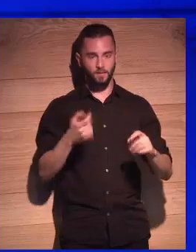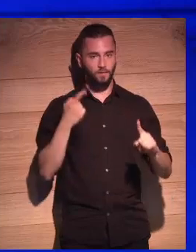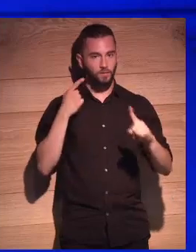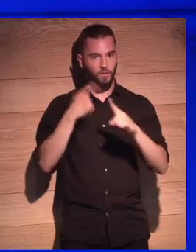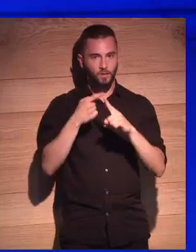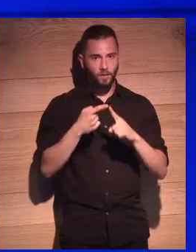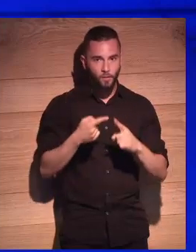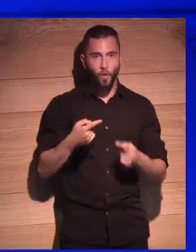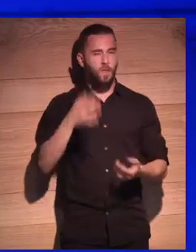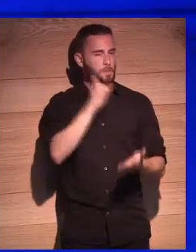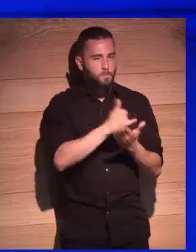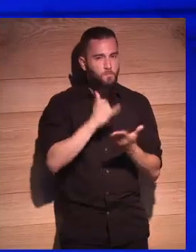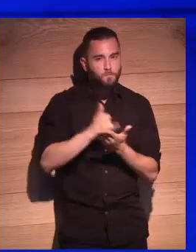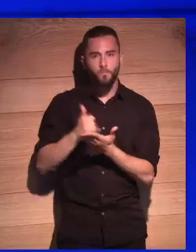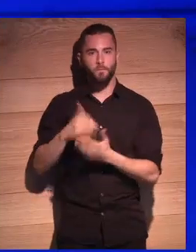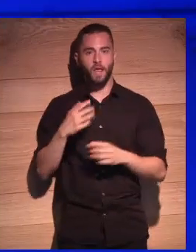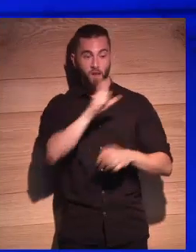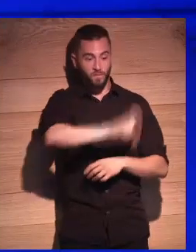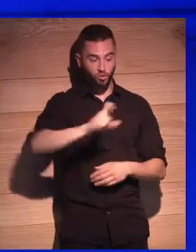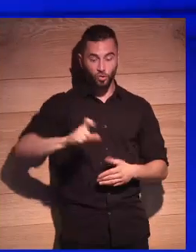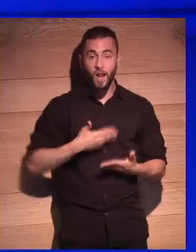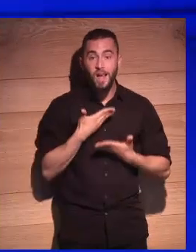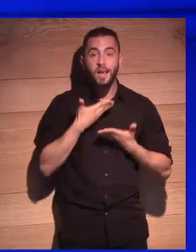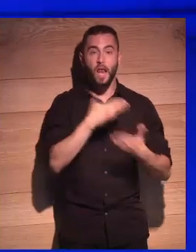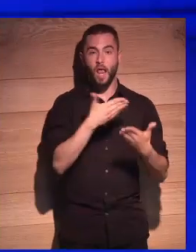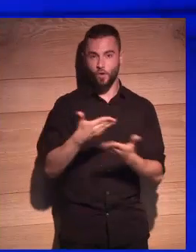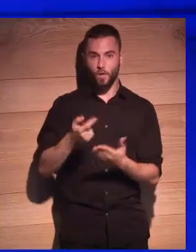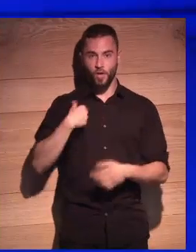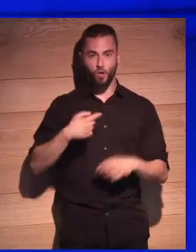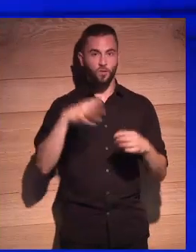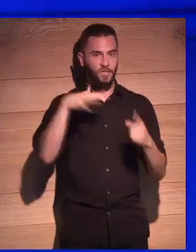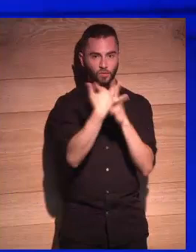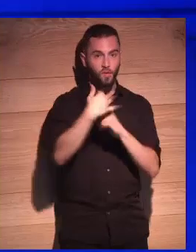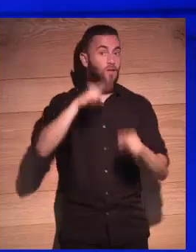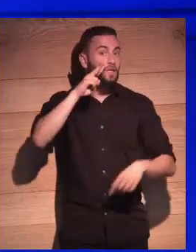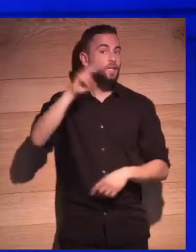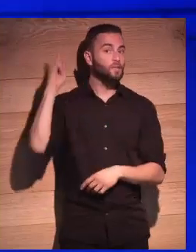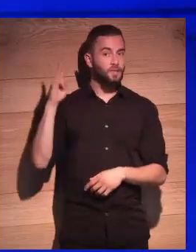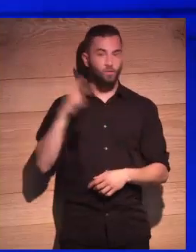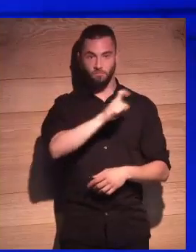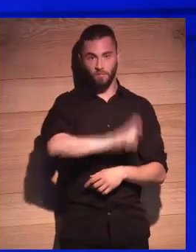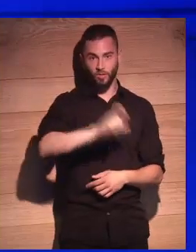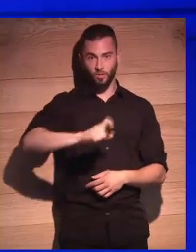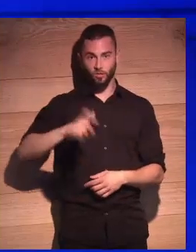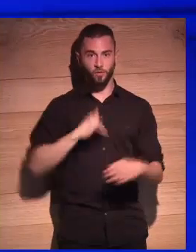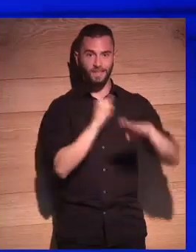how powerful this VR is. So that, well, it can be very helpful for people. I've seen cases where